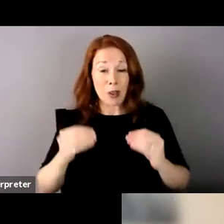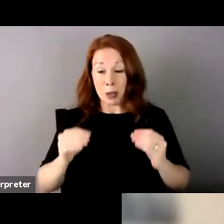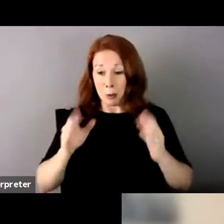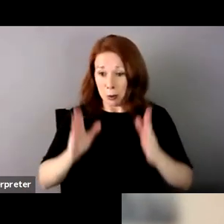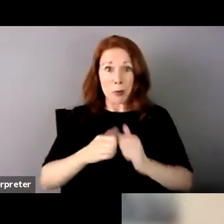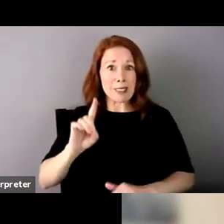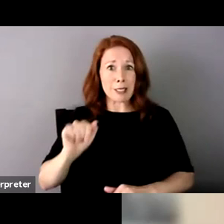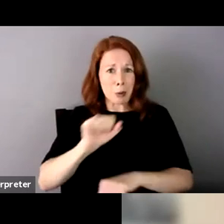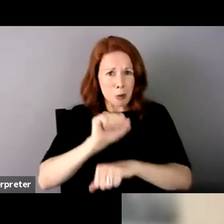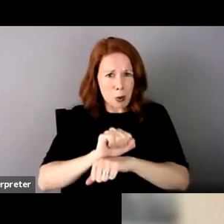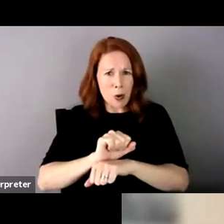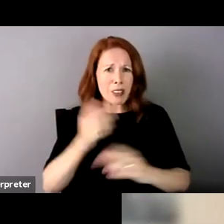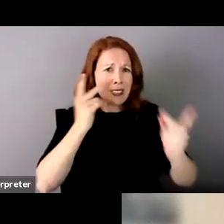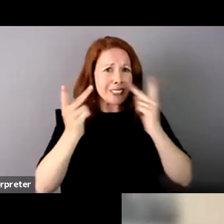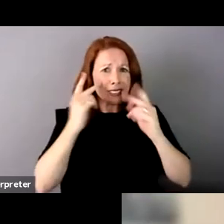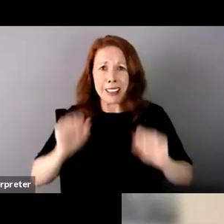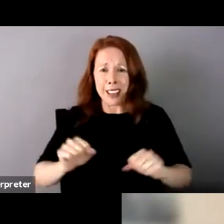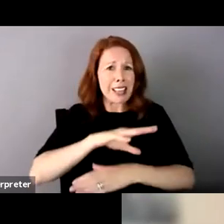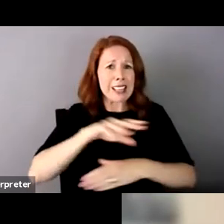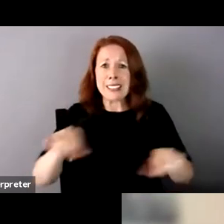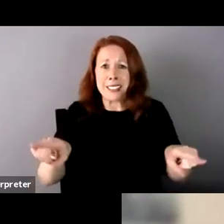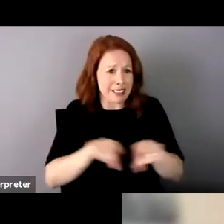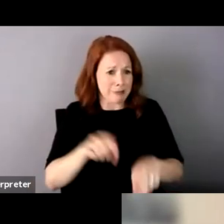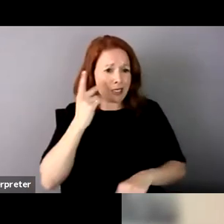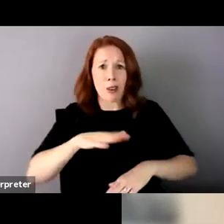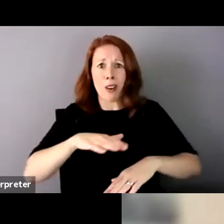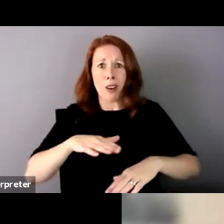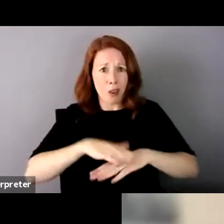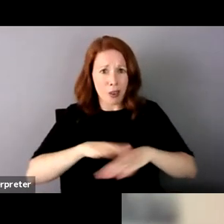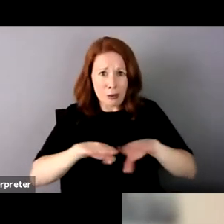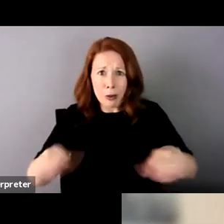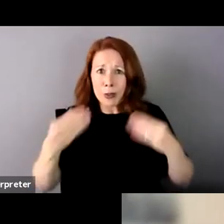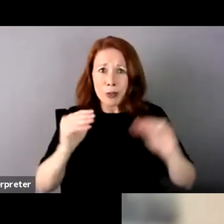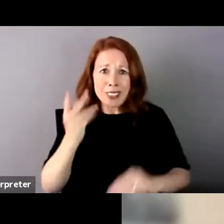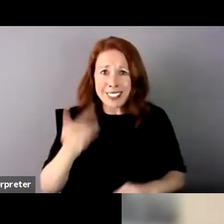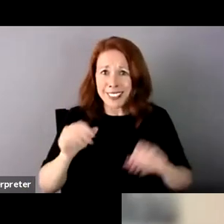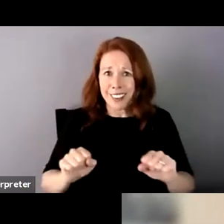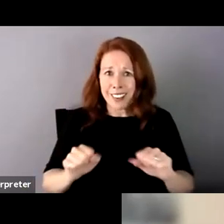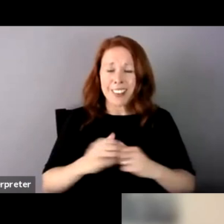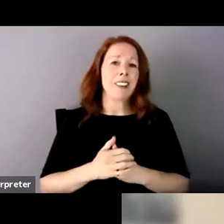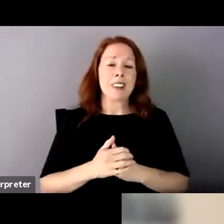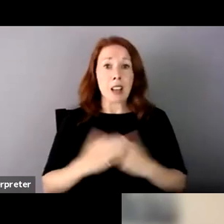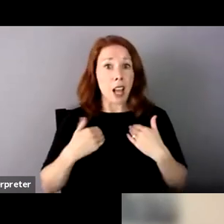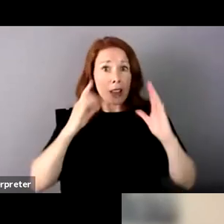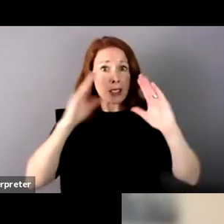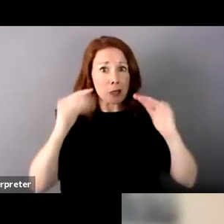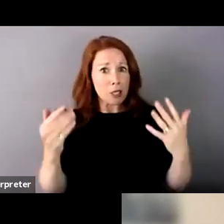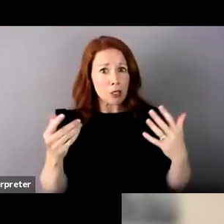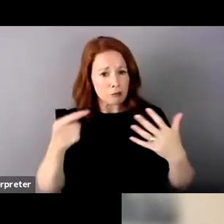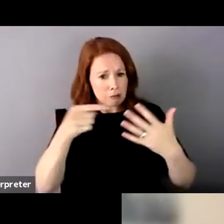are included the same as every single other employee, and they have expectations to meet in the same way.